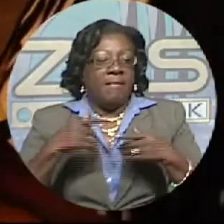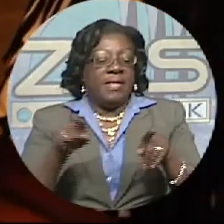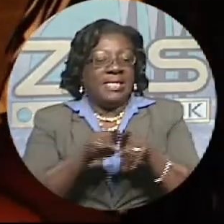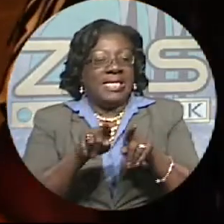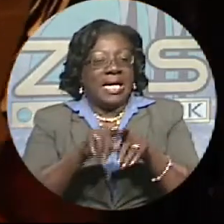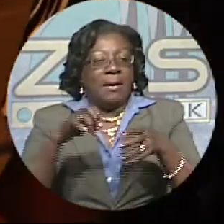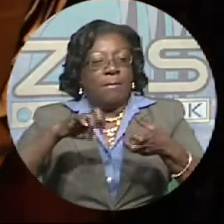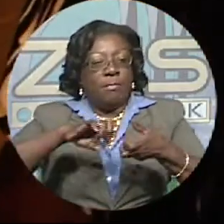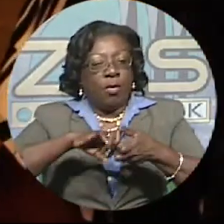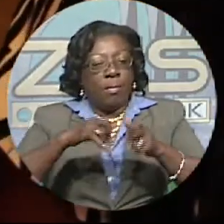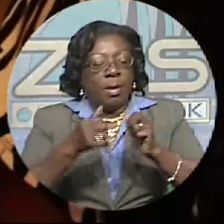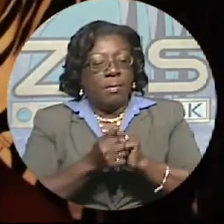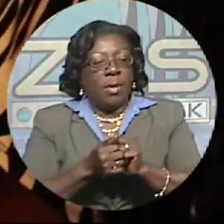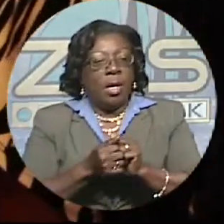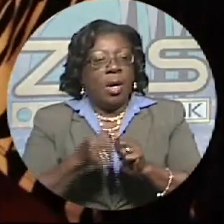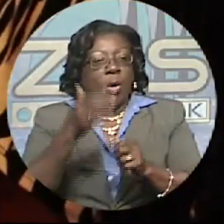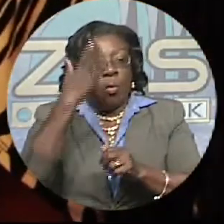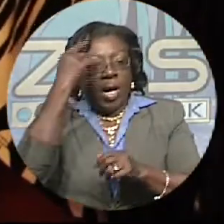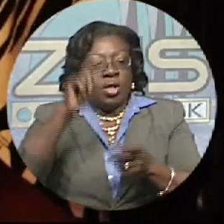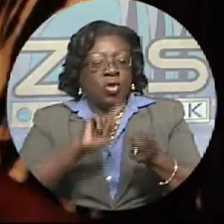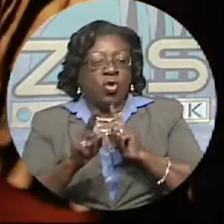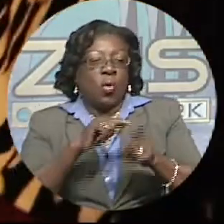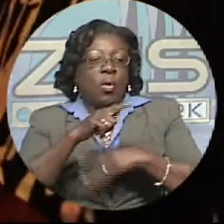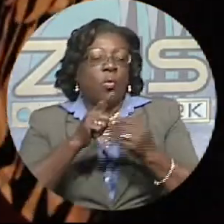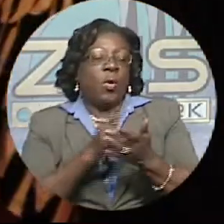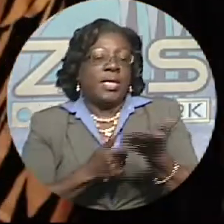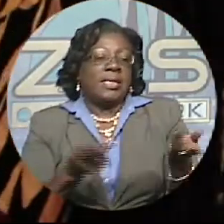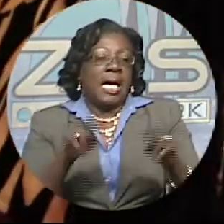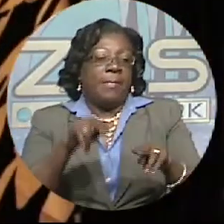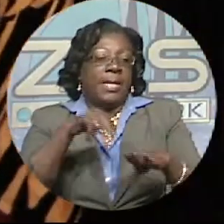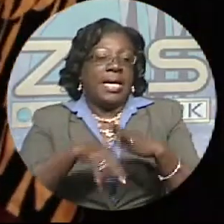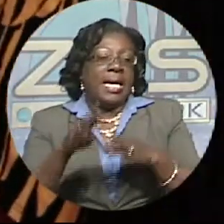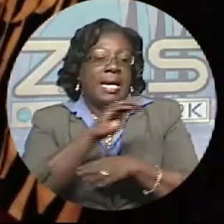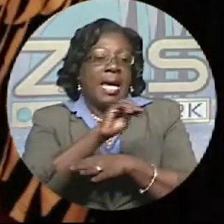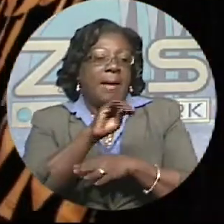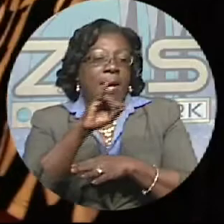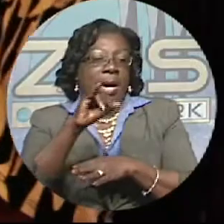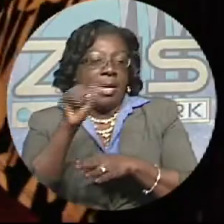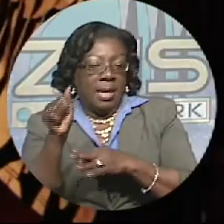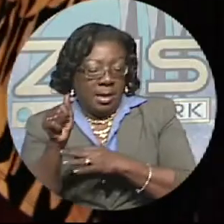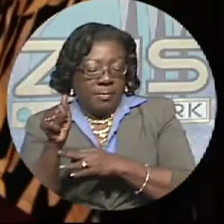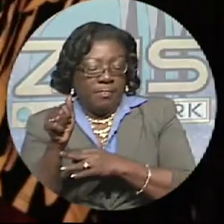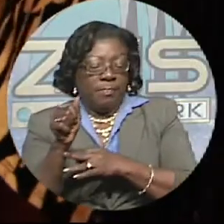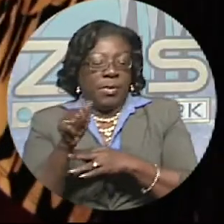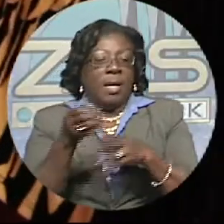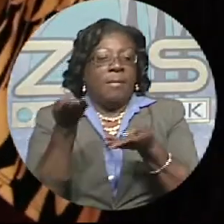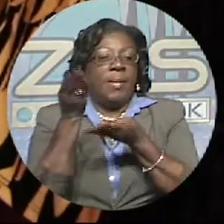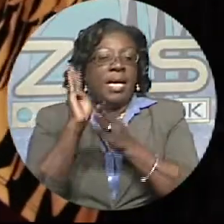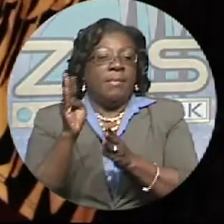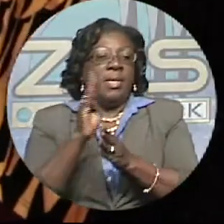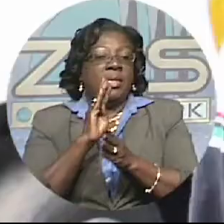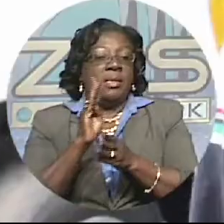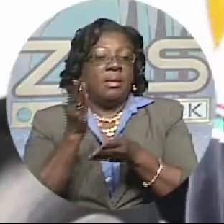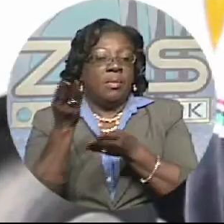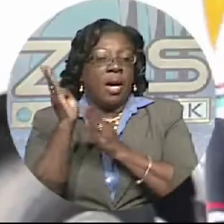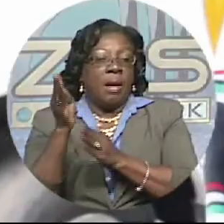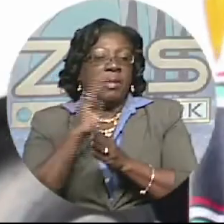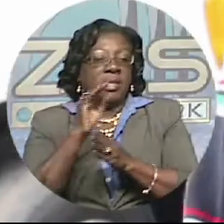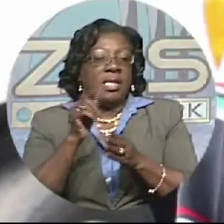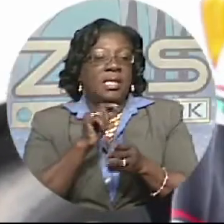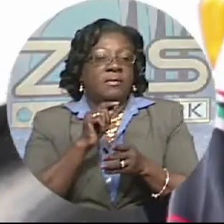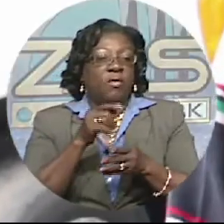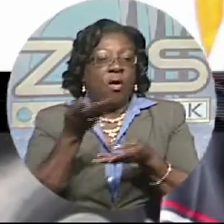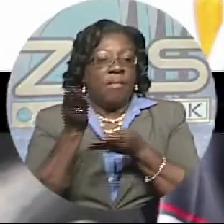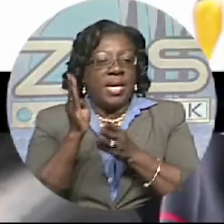the Haitians having a wet and dry situation in the U.S.? We have to run the Bahamas. It's a small rock. This is for Bahamians and not for foreigners. She's